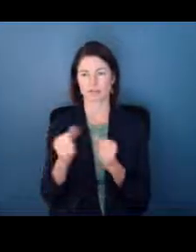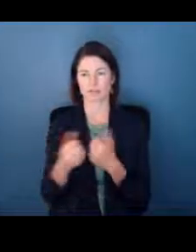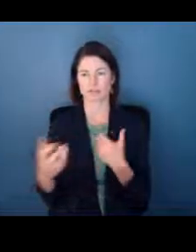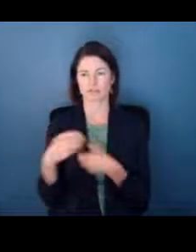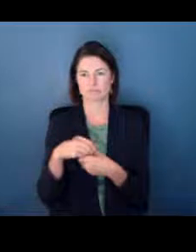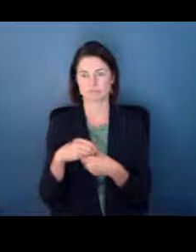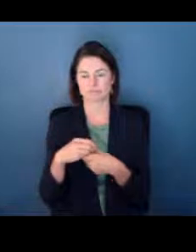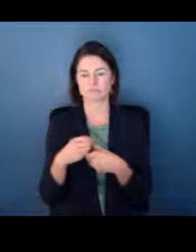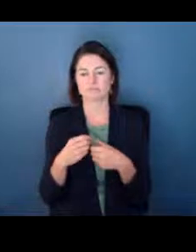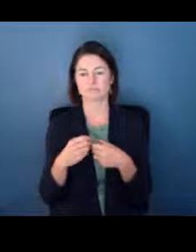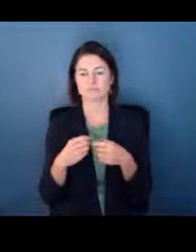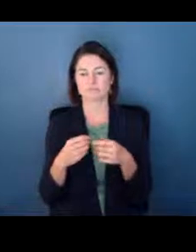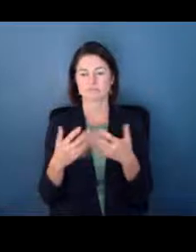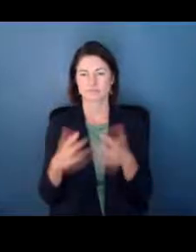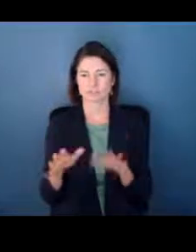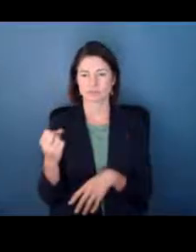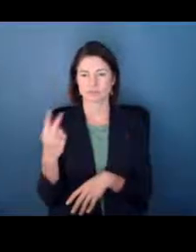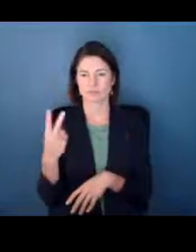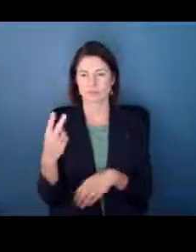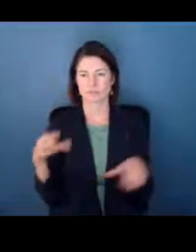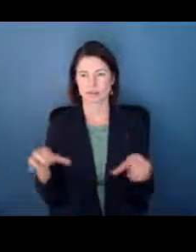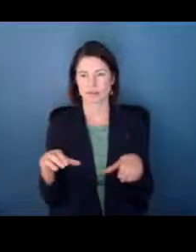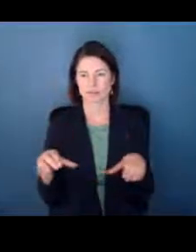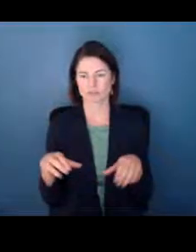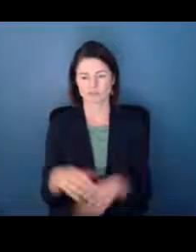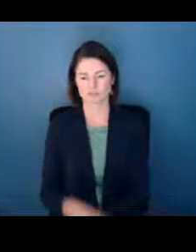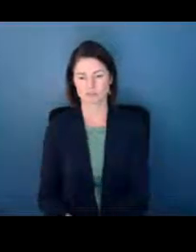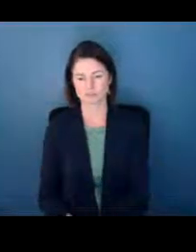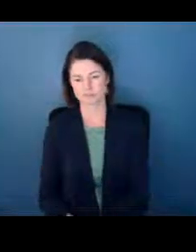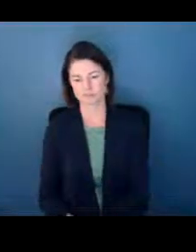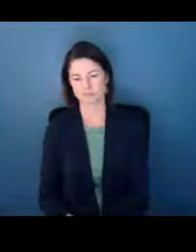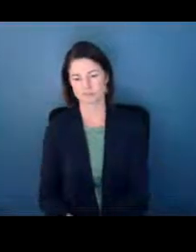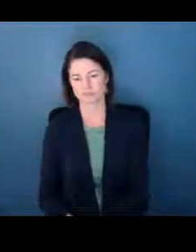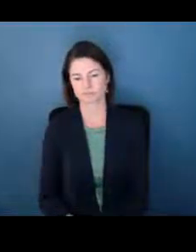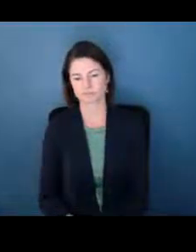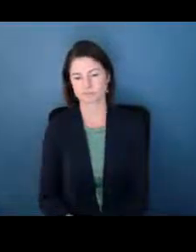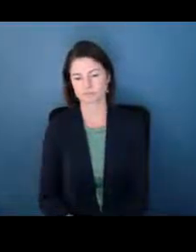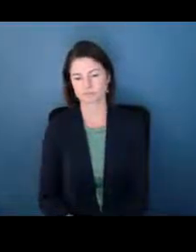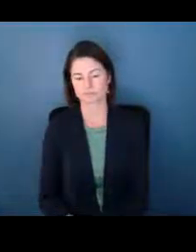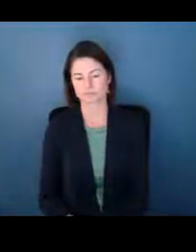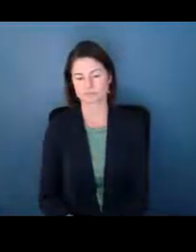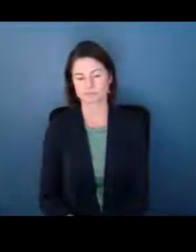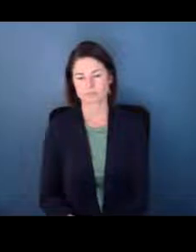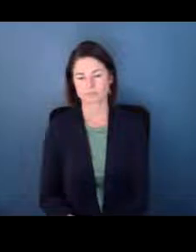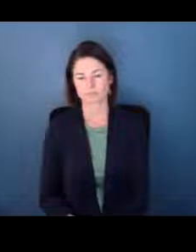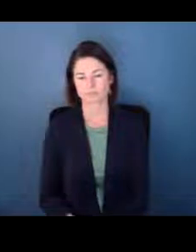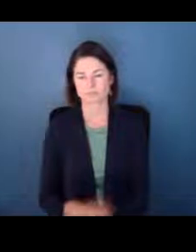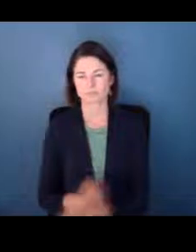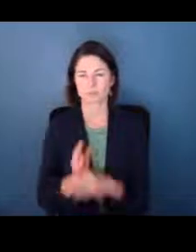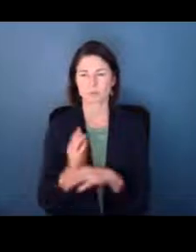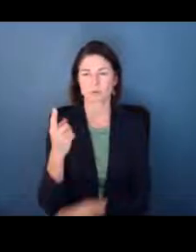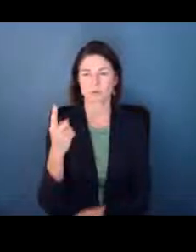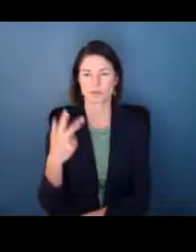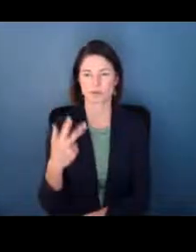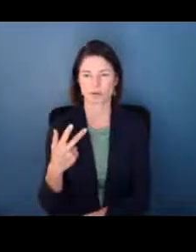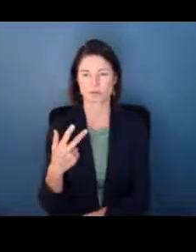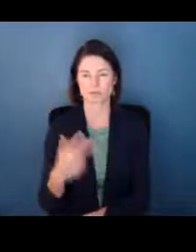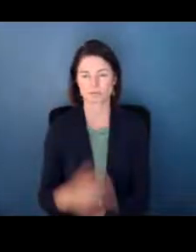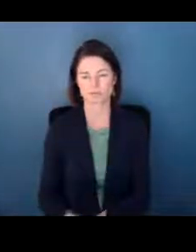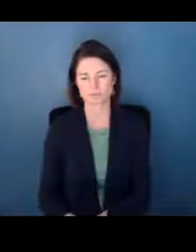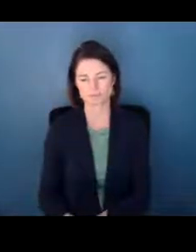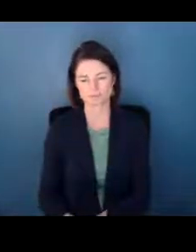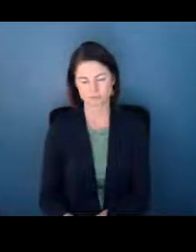12 actions, which is a little over a third of all the actions in the plan.